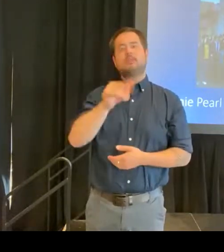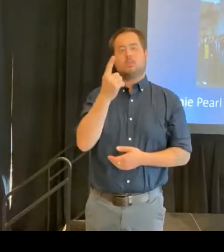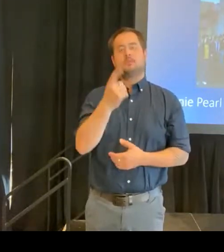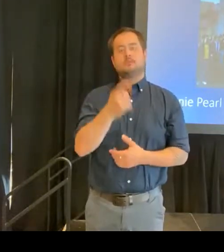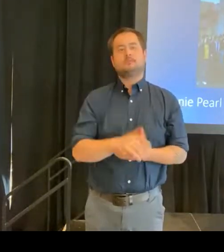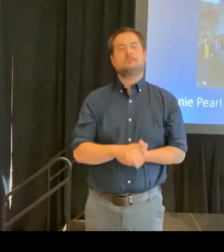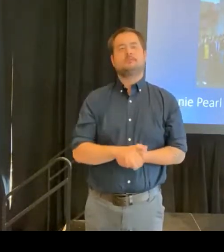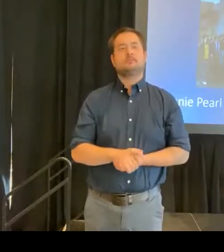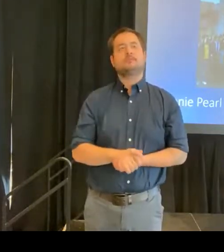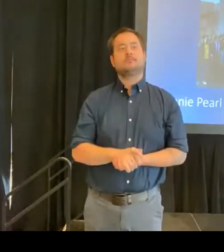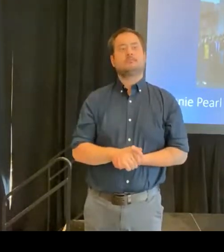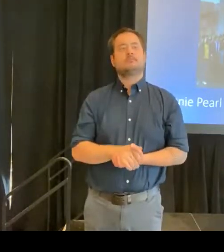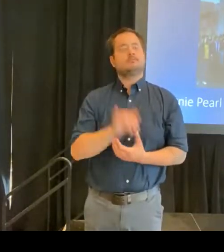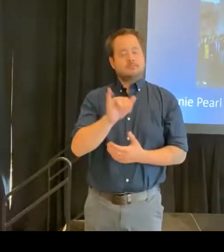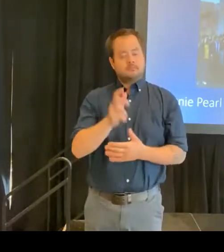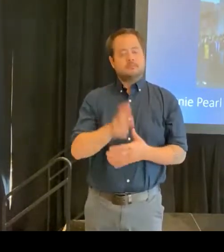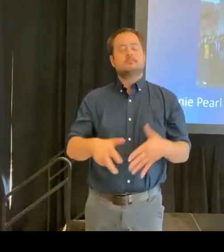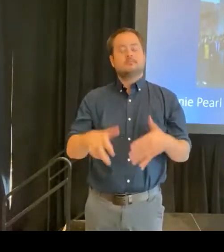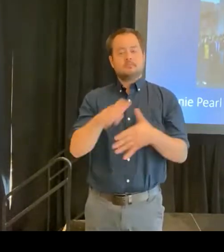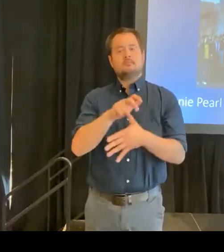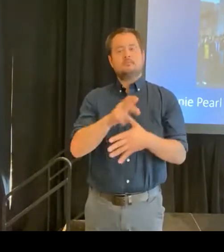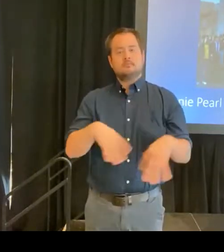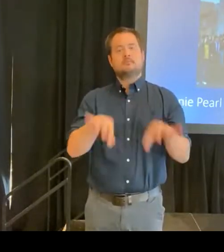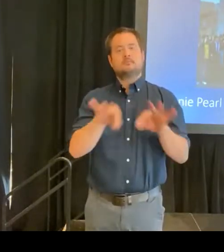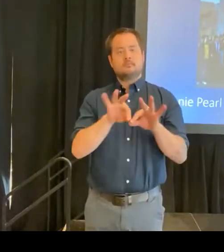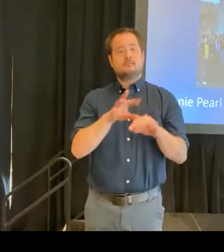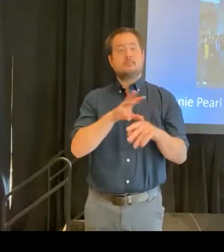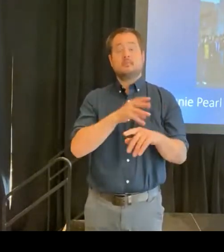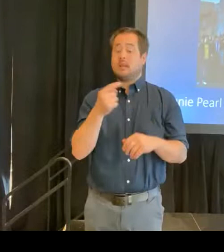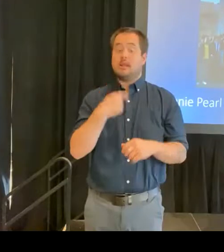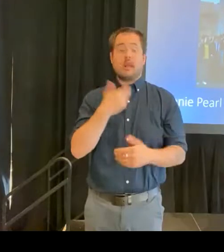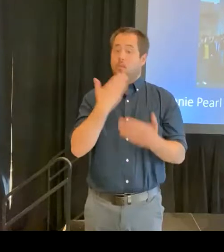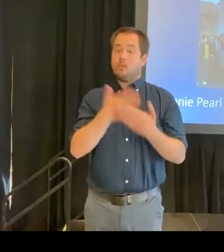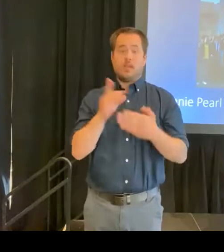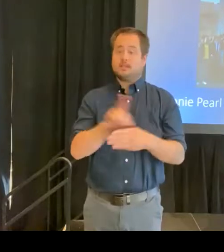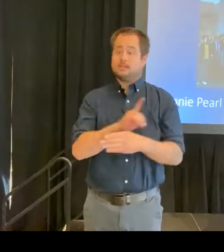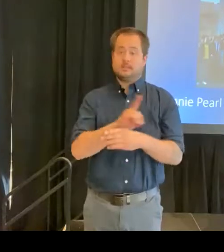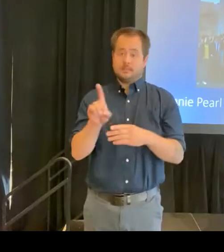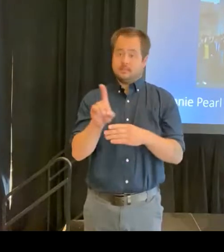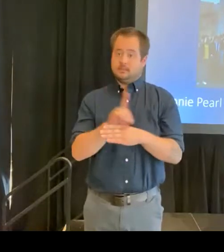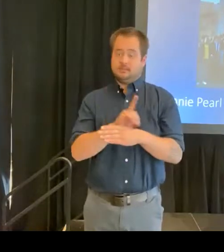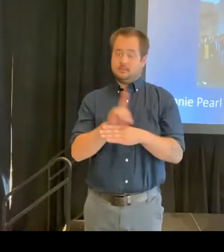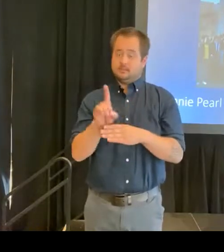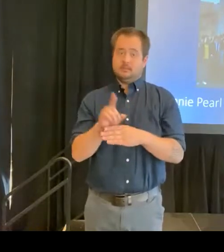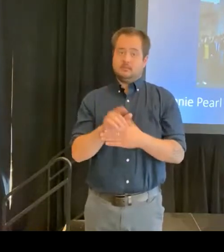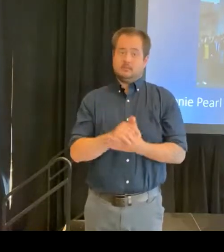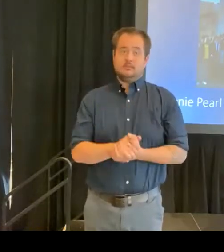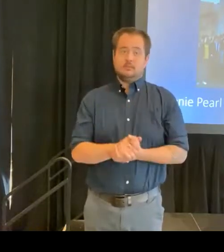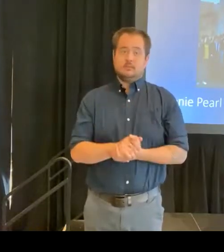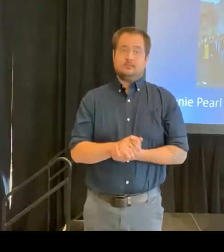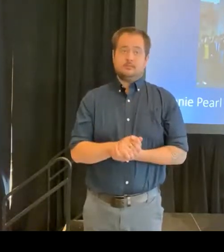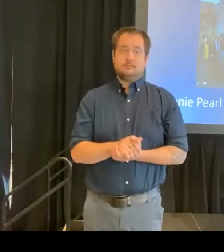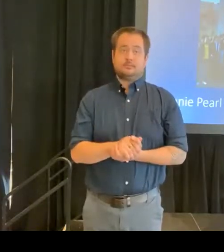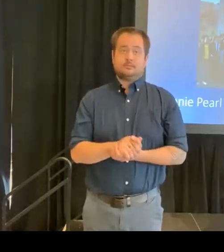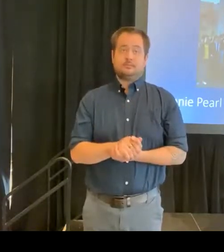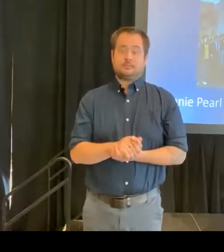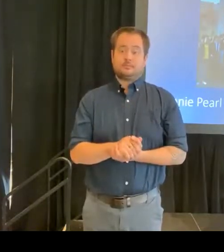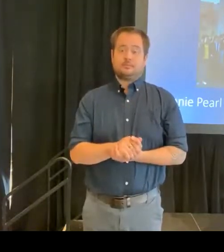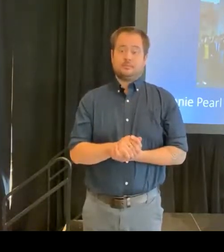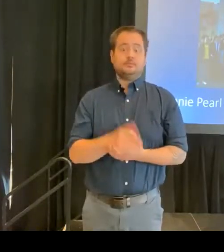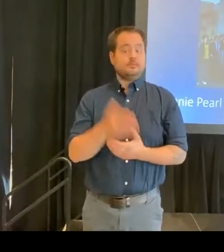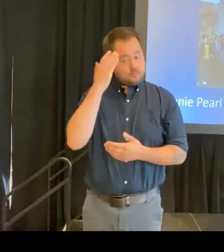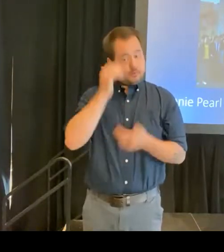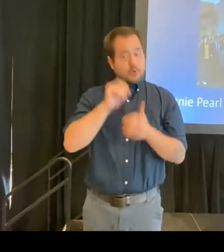That's the important. And I'm well disciplined. I know how to